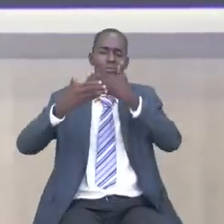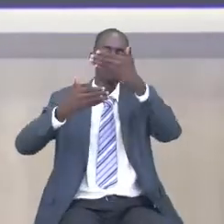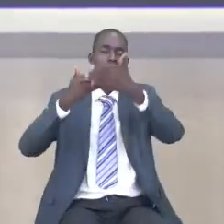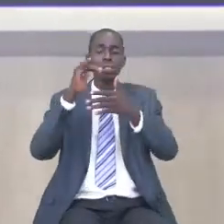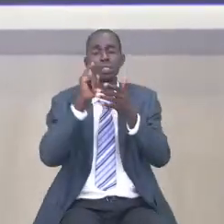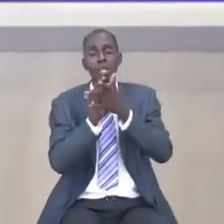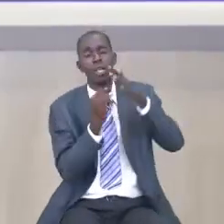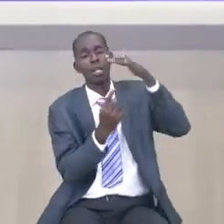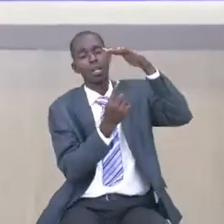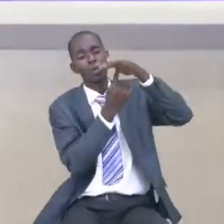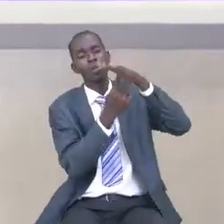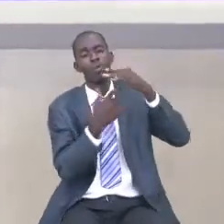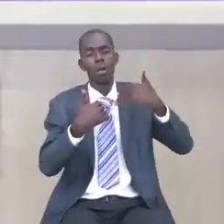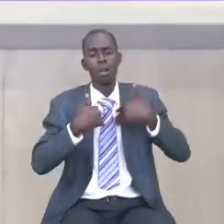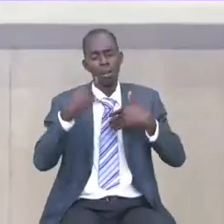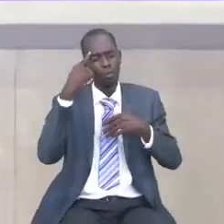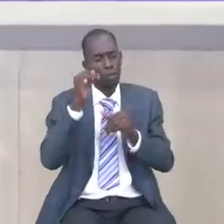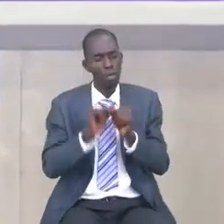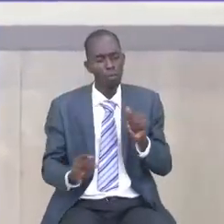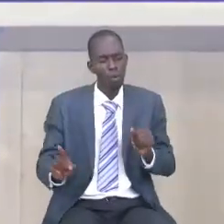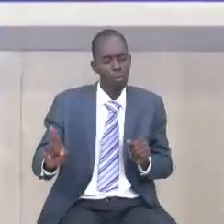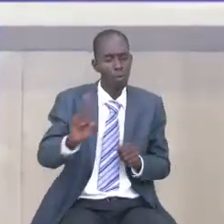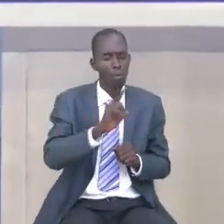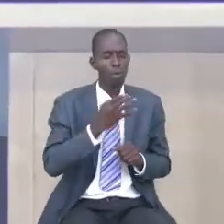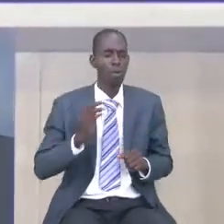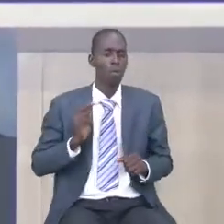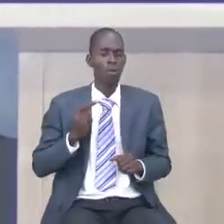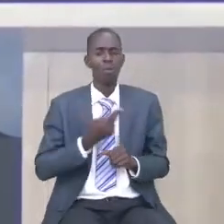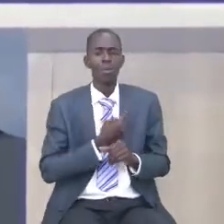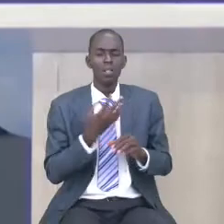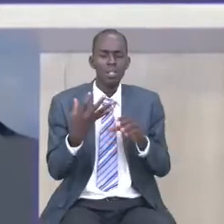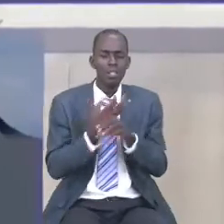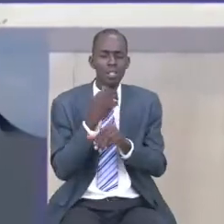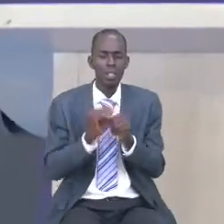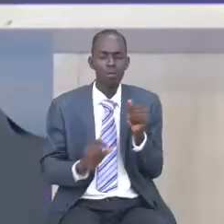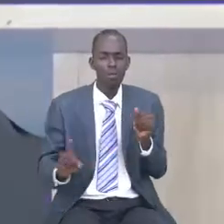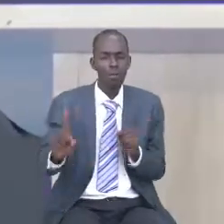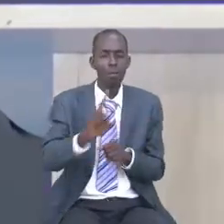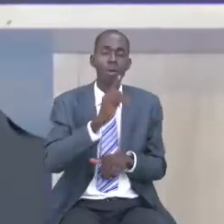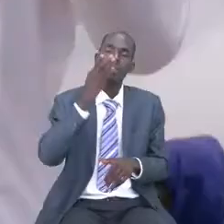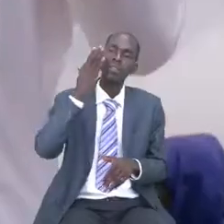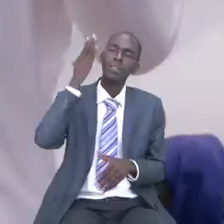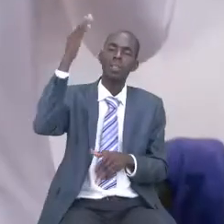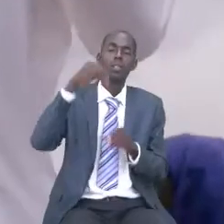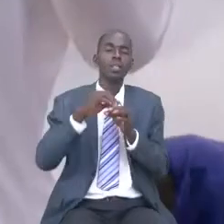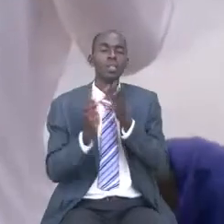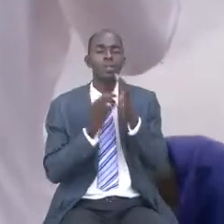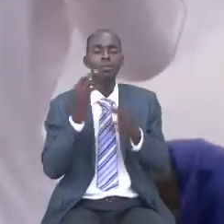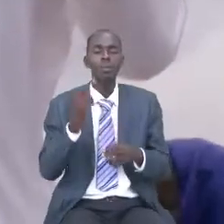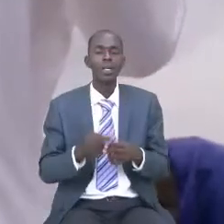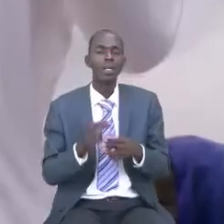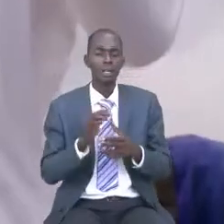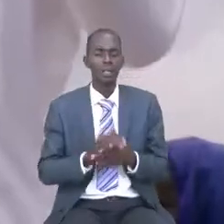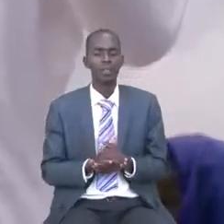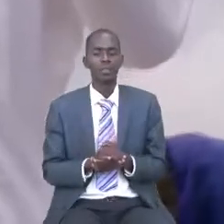have for every one of us, take everyone there in Jesus' name.